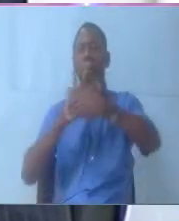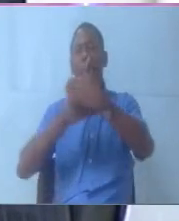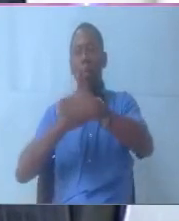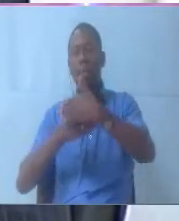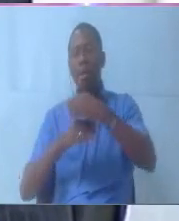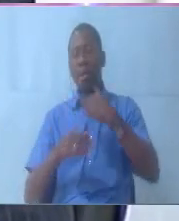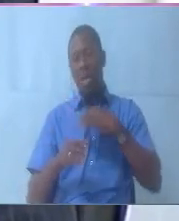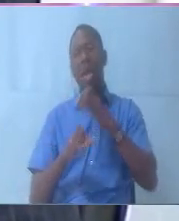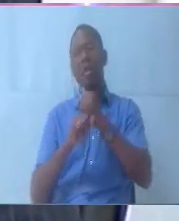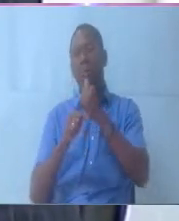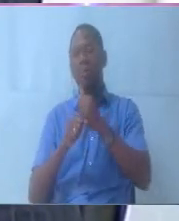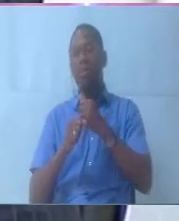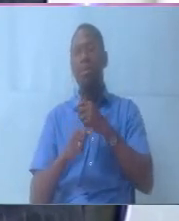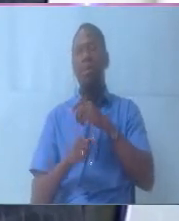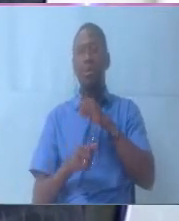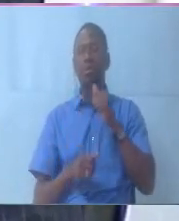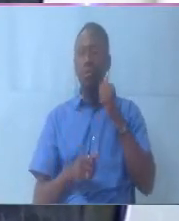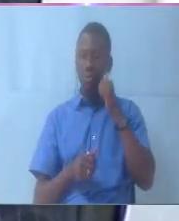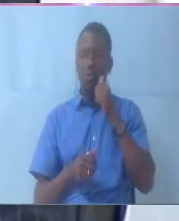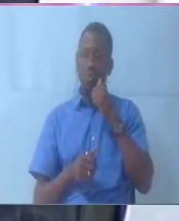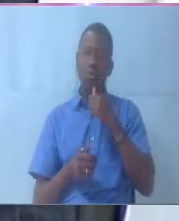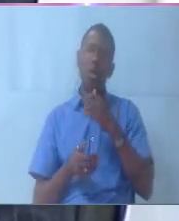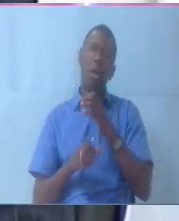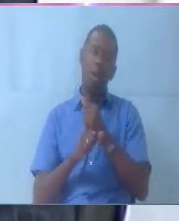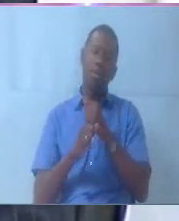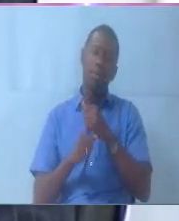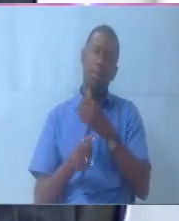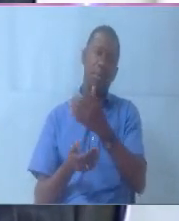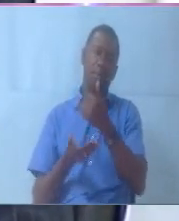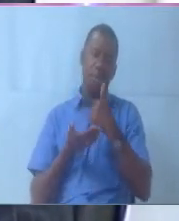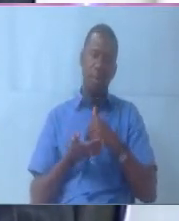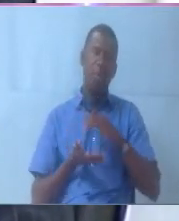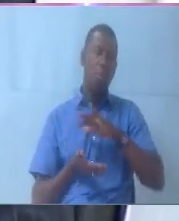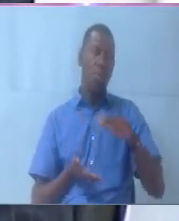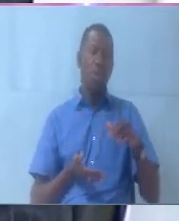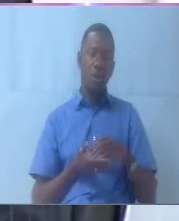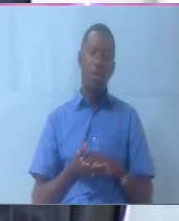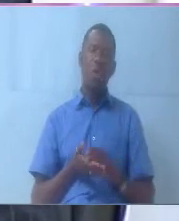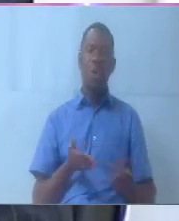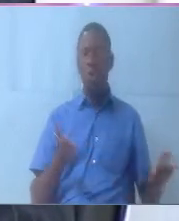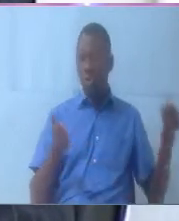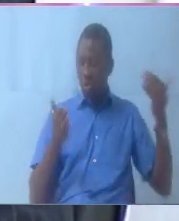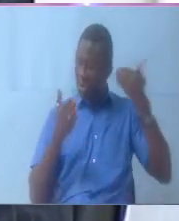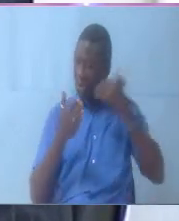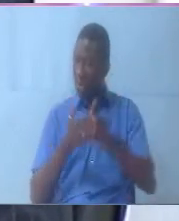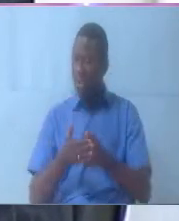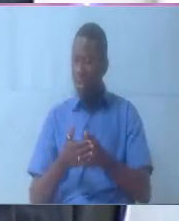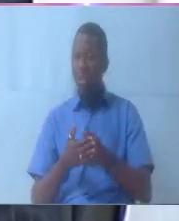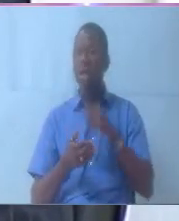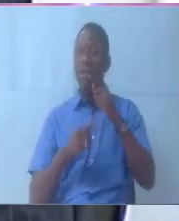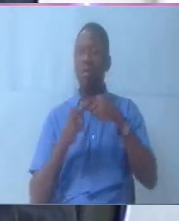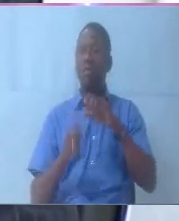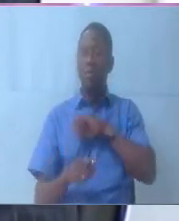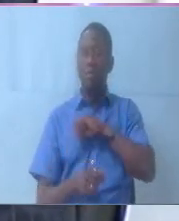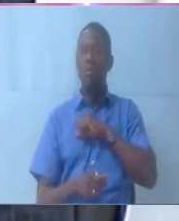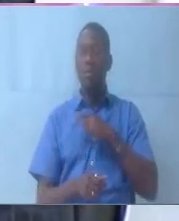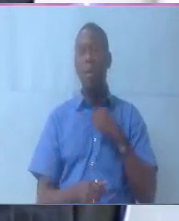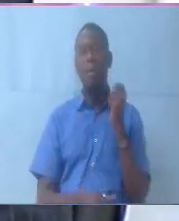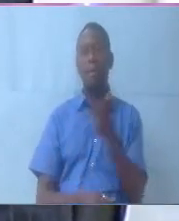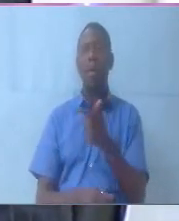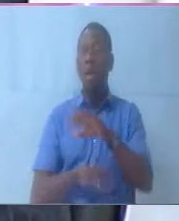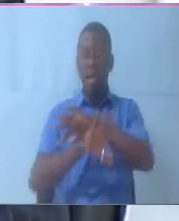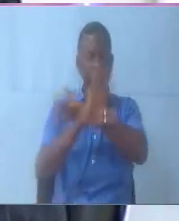leya. Until she personally settled the bill. And for a found nata wo julolu jo. After that, one day she